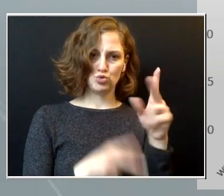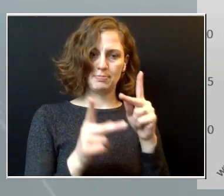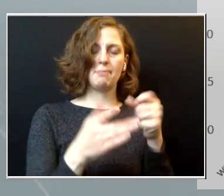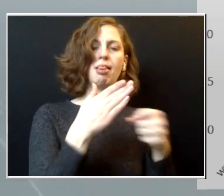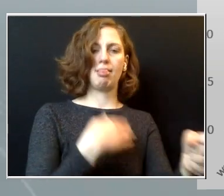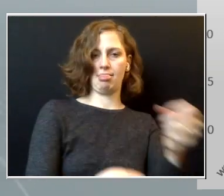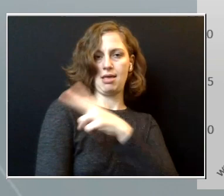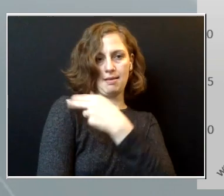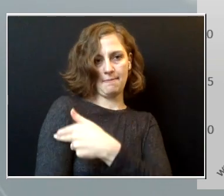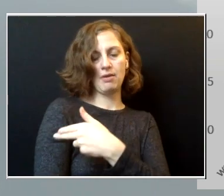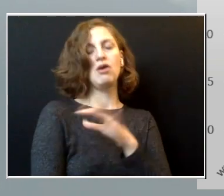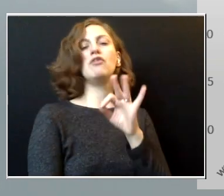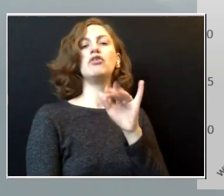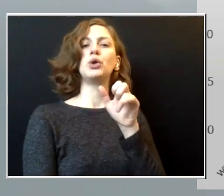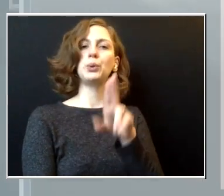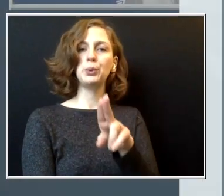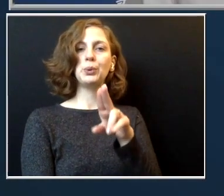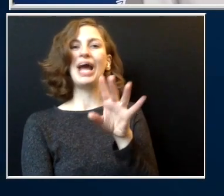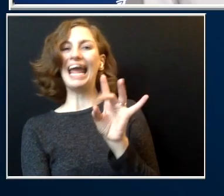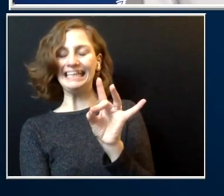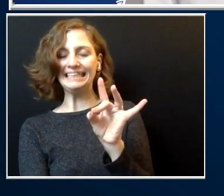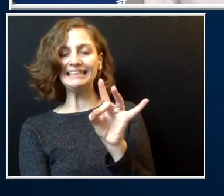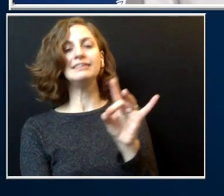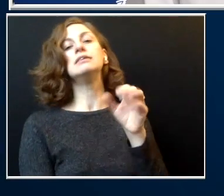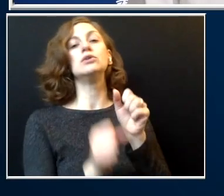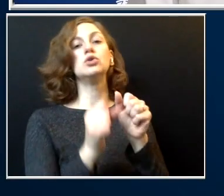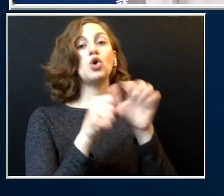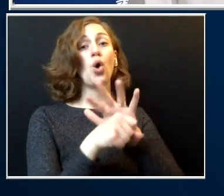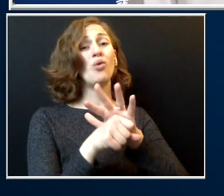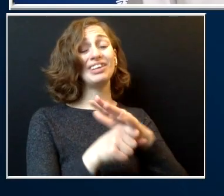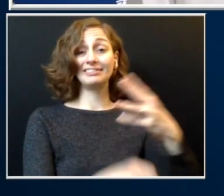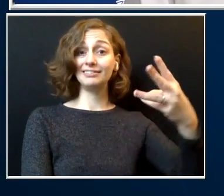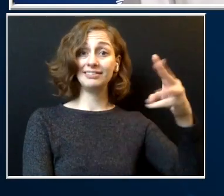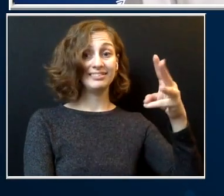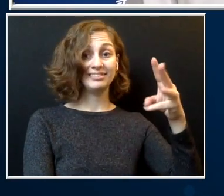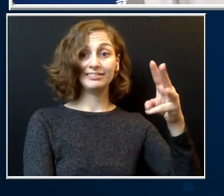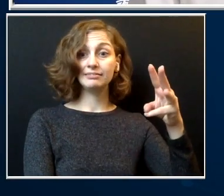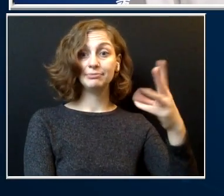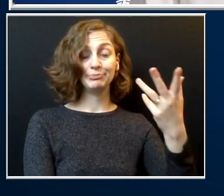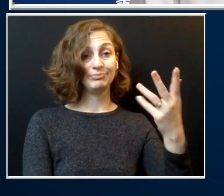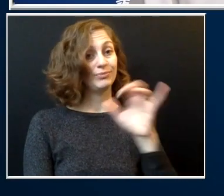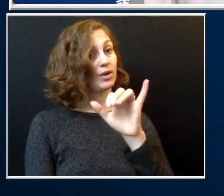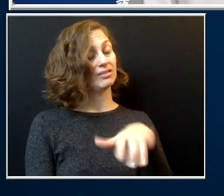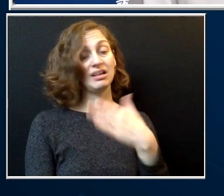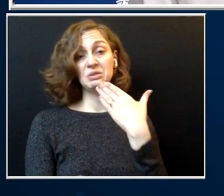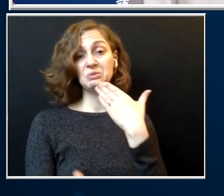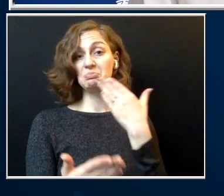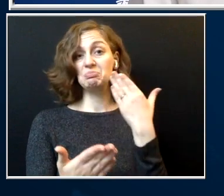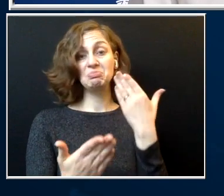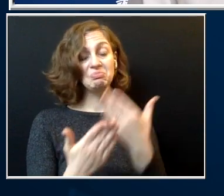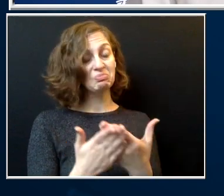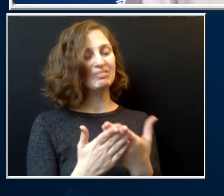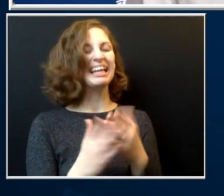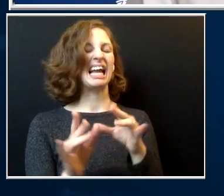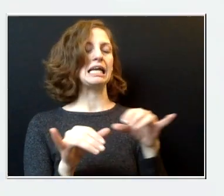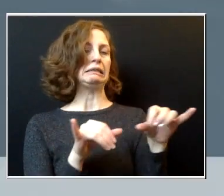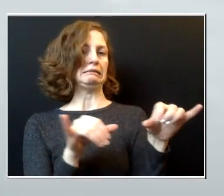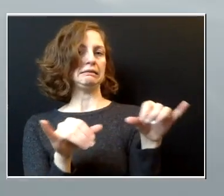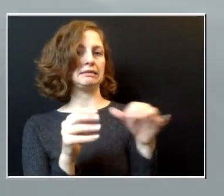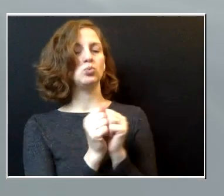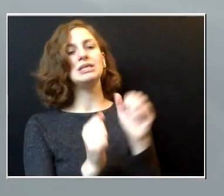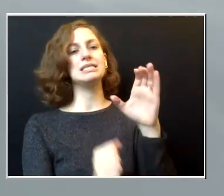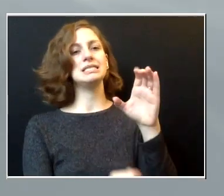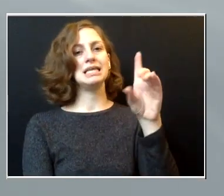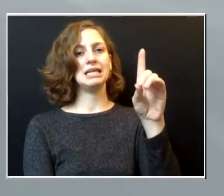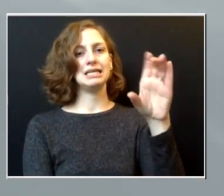is 16 this week. But overall, numbers are looking good, and I think that is consistent with what the CDC has shown as far as